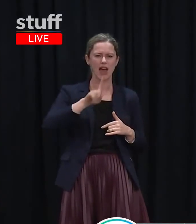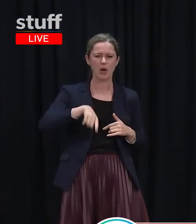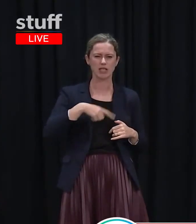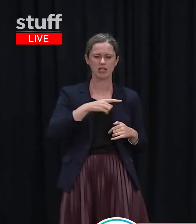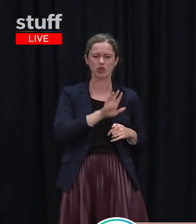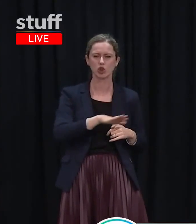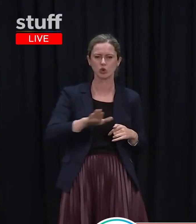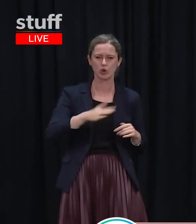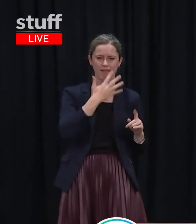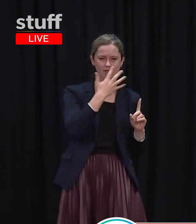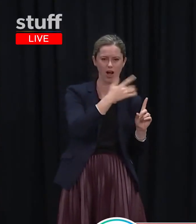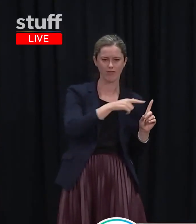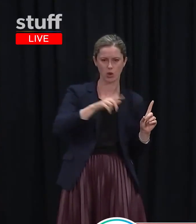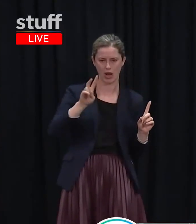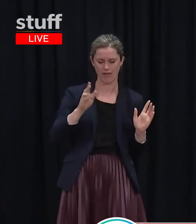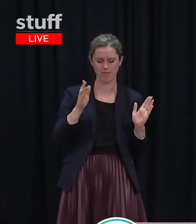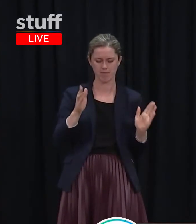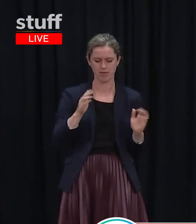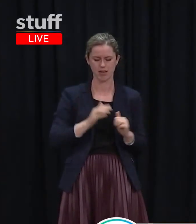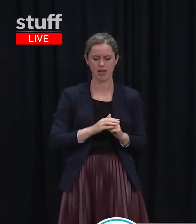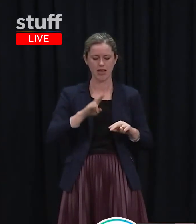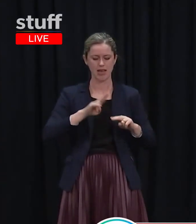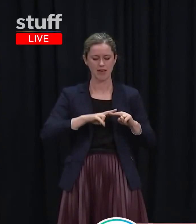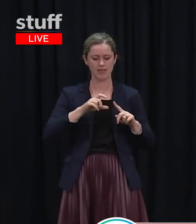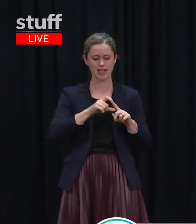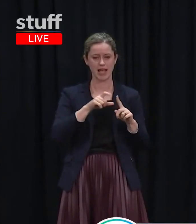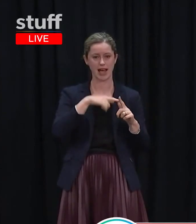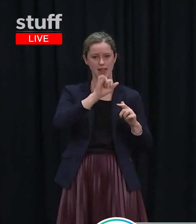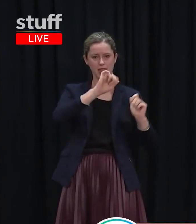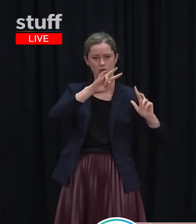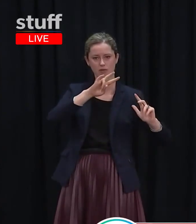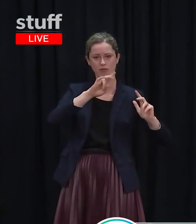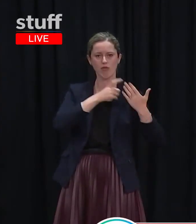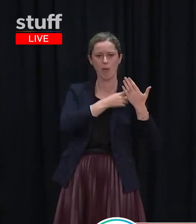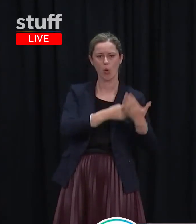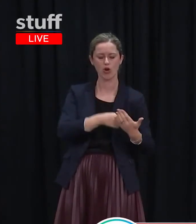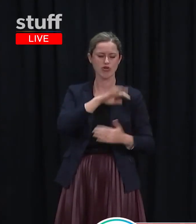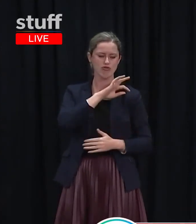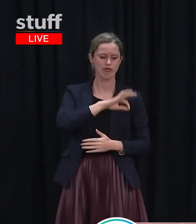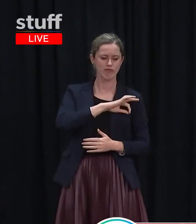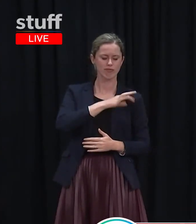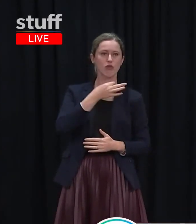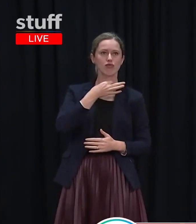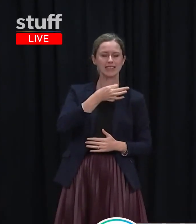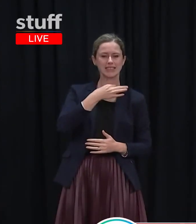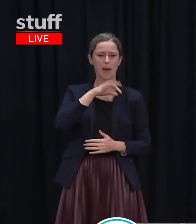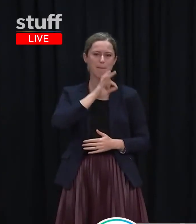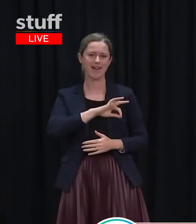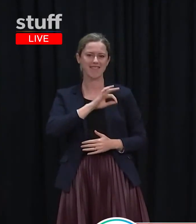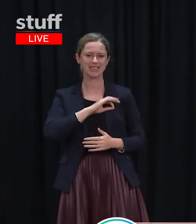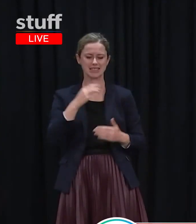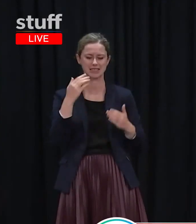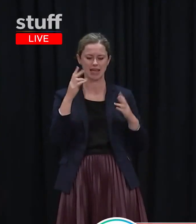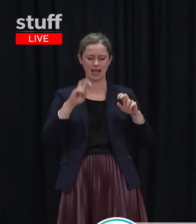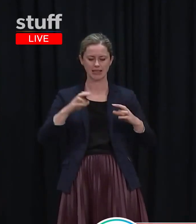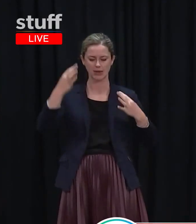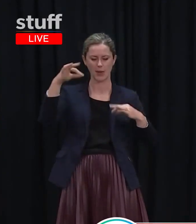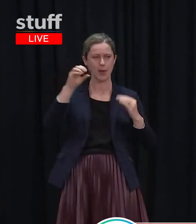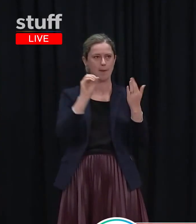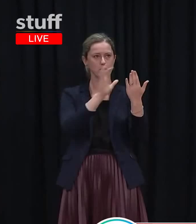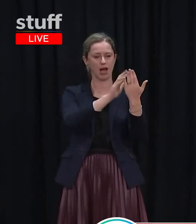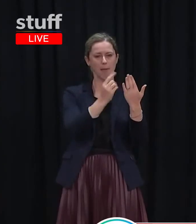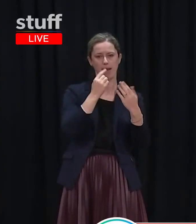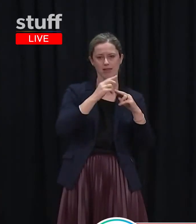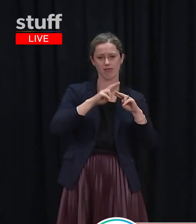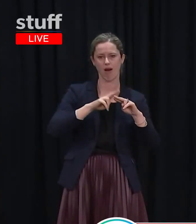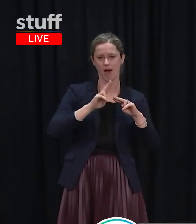11-year-olds. The FDA have put up their report, their analysis of the risks and benefits. That went up last Friday. So yes, MedSafe